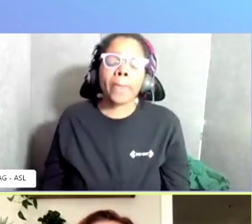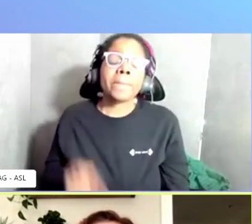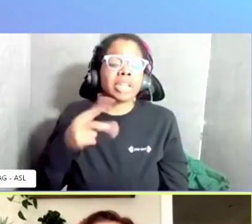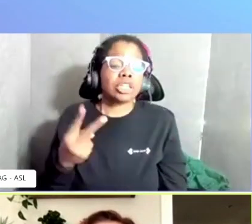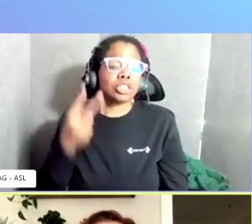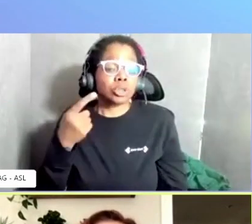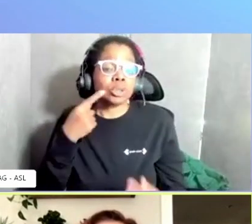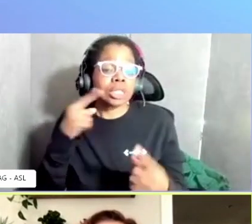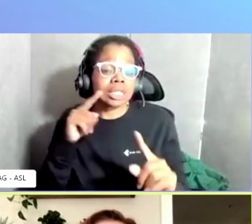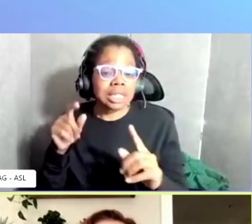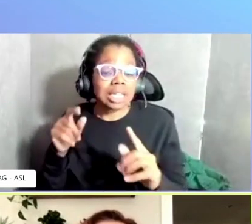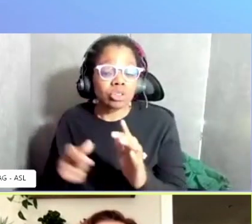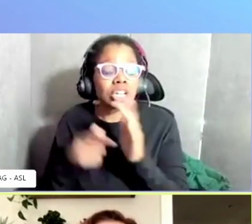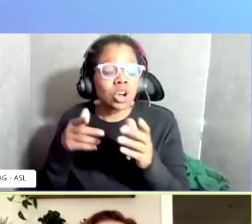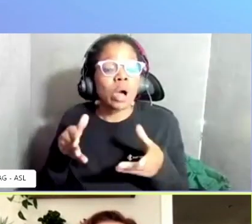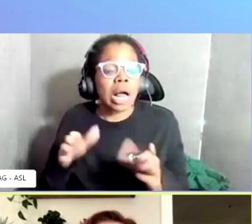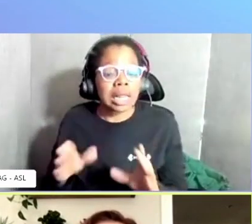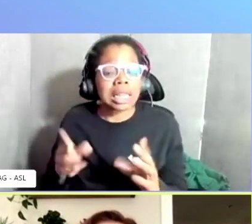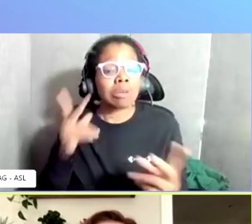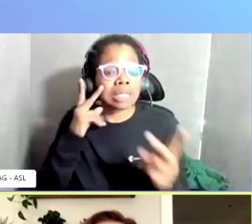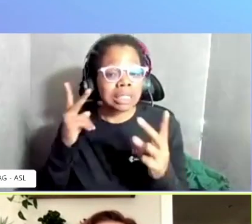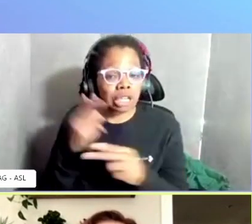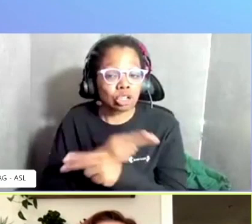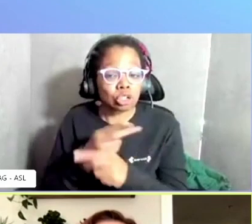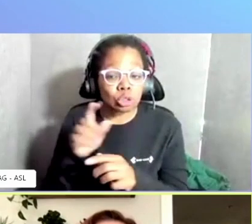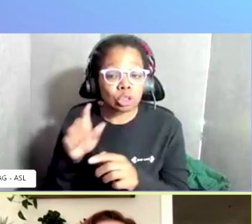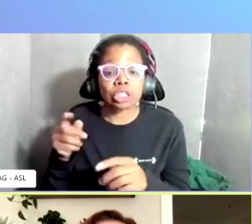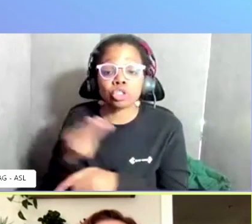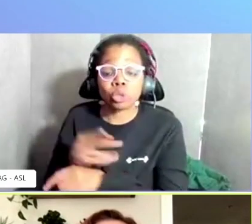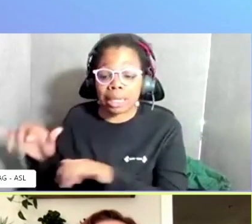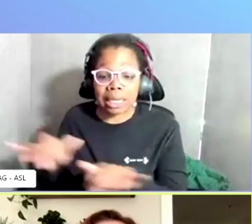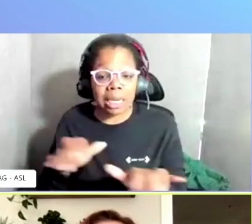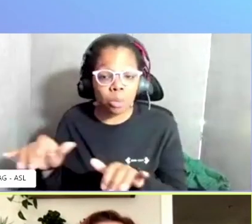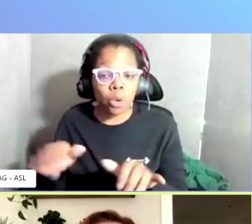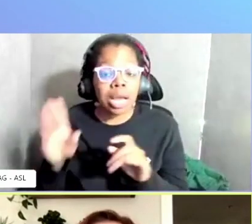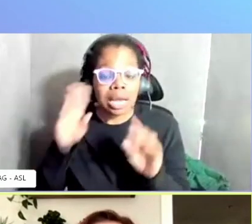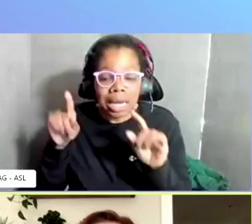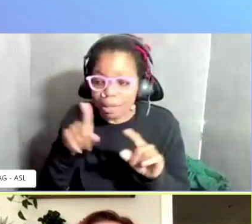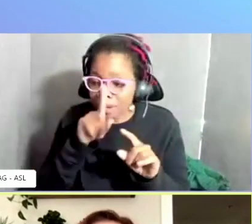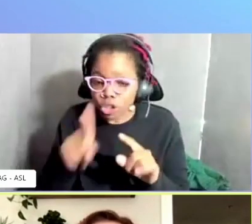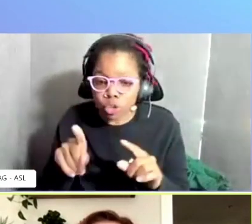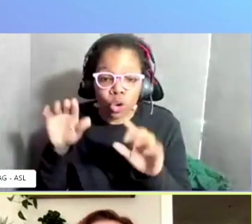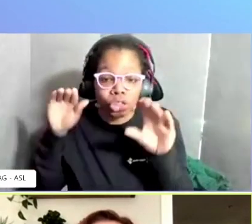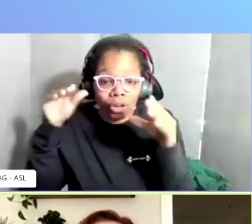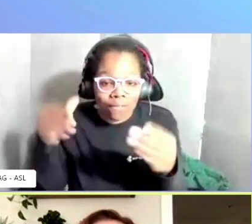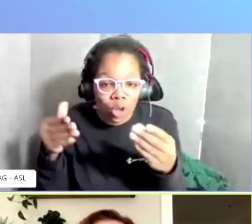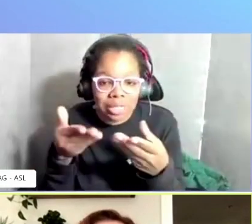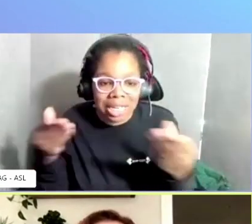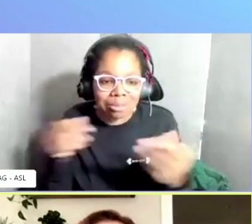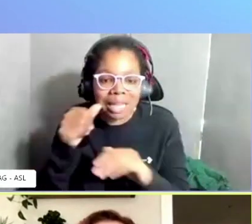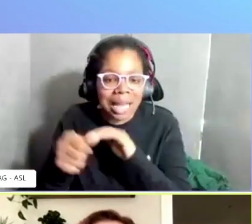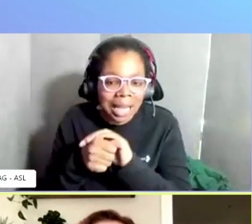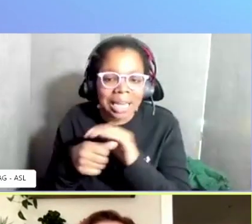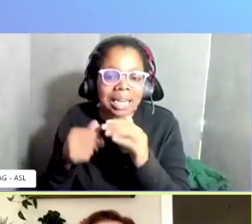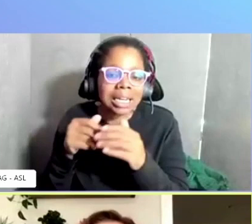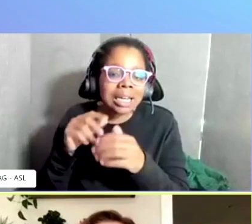will help sighted users who use a keyboard to navigate a web page by making sure the focused element isn't hidden behind